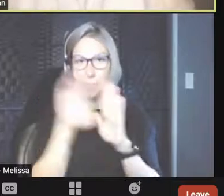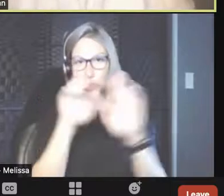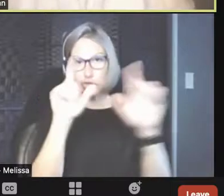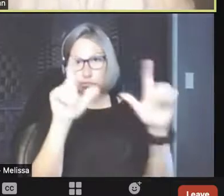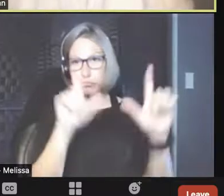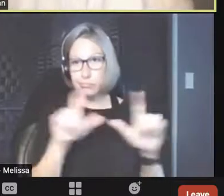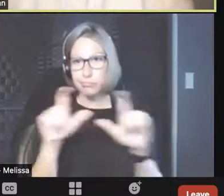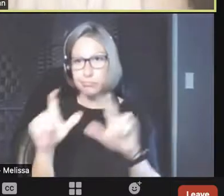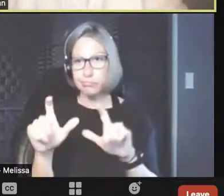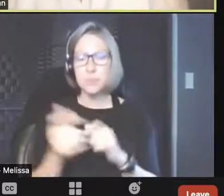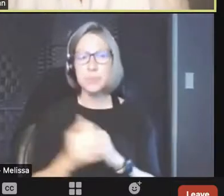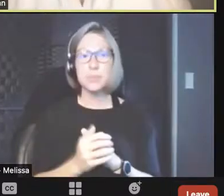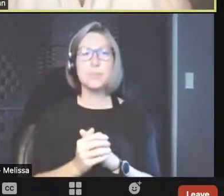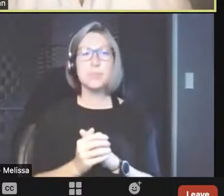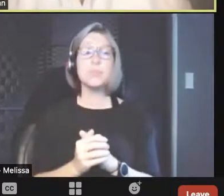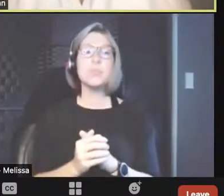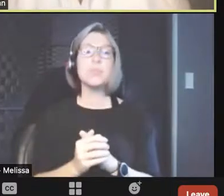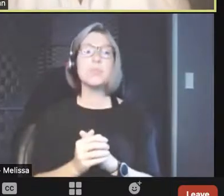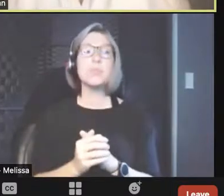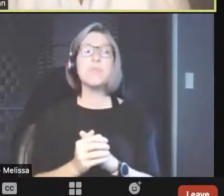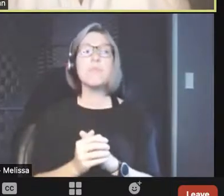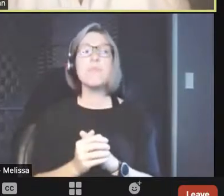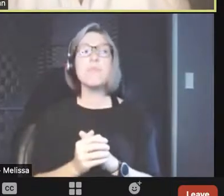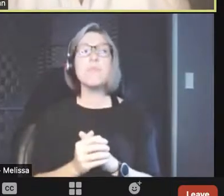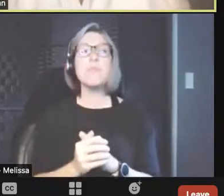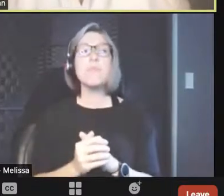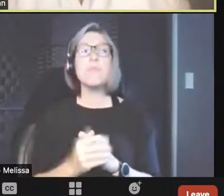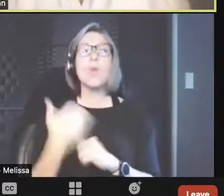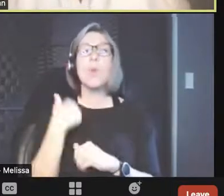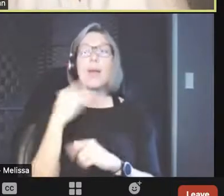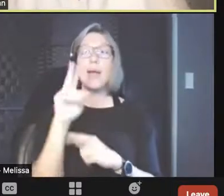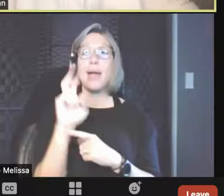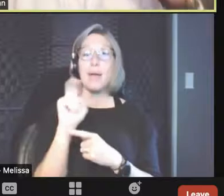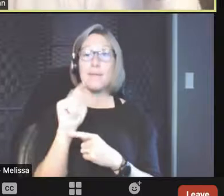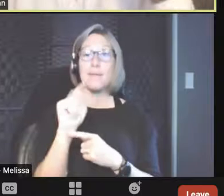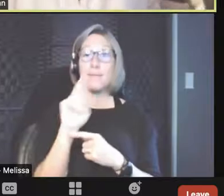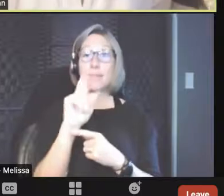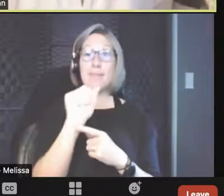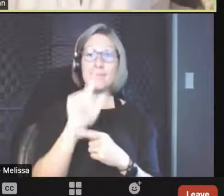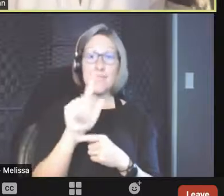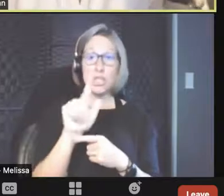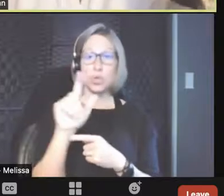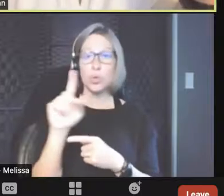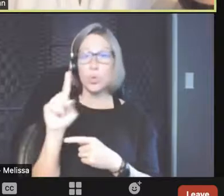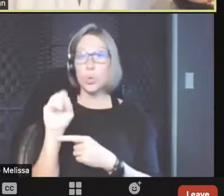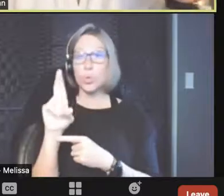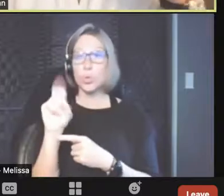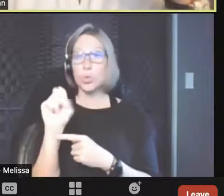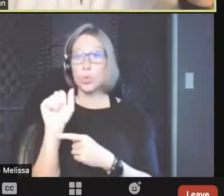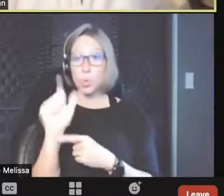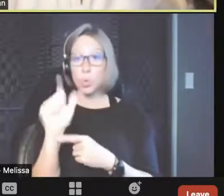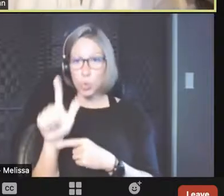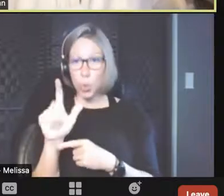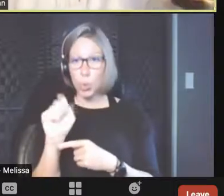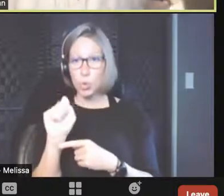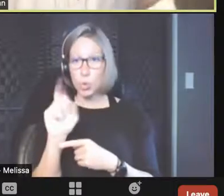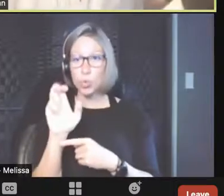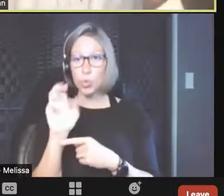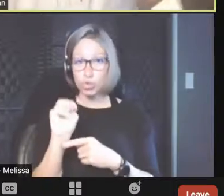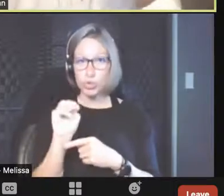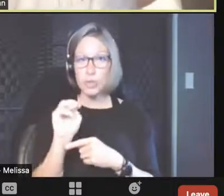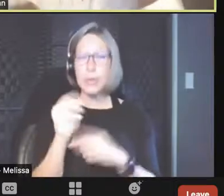That that we have, this ventral and dorsal streams that sort of start in the occipital cortex and then